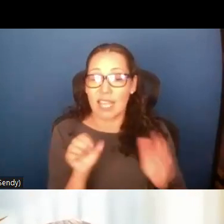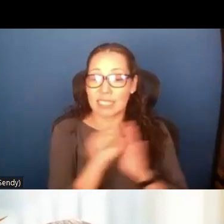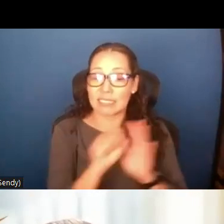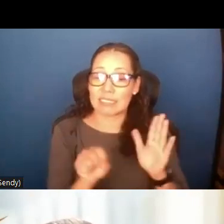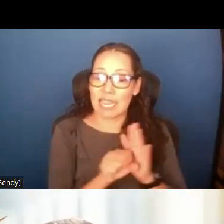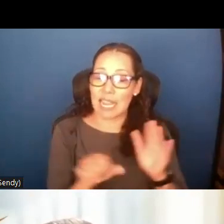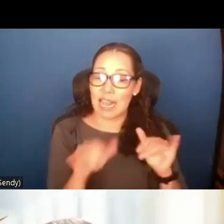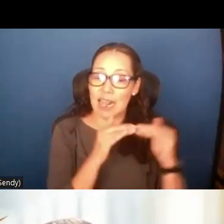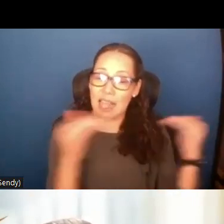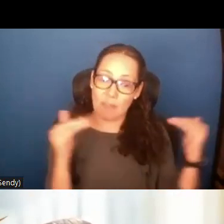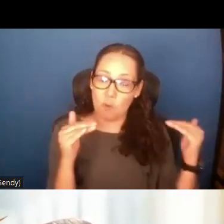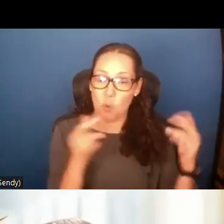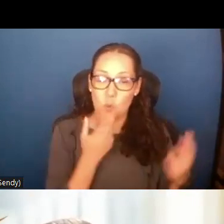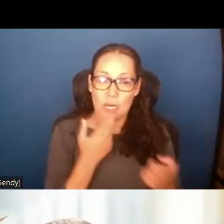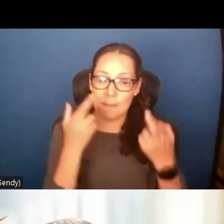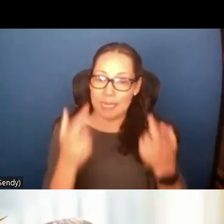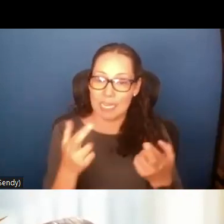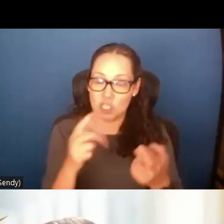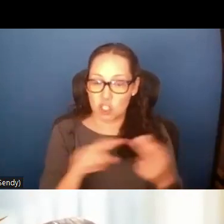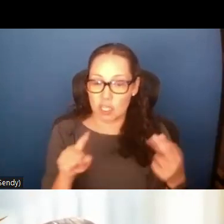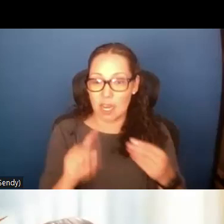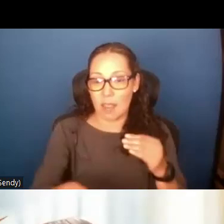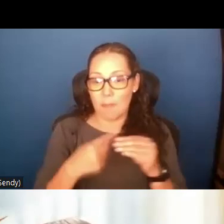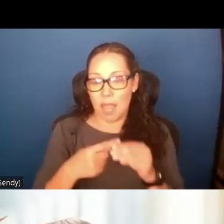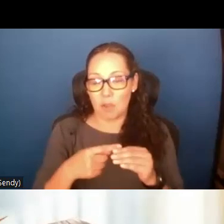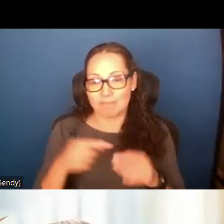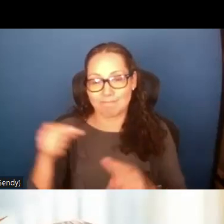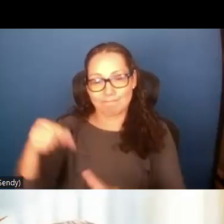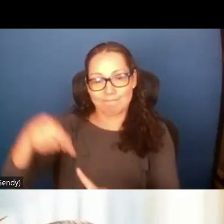facility level recommendation around supplies